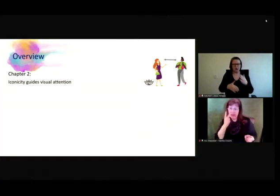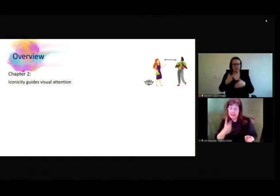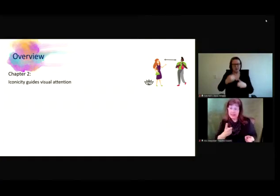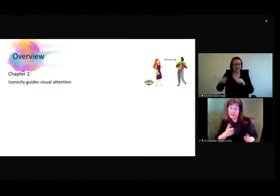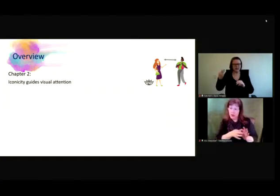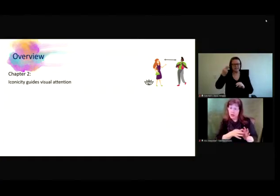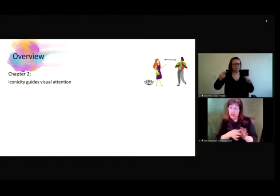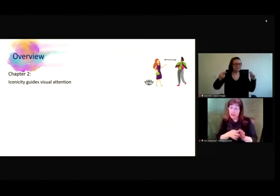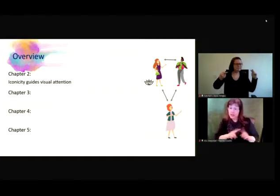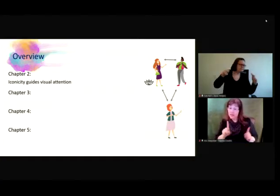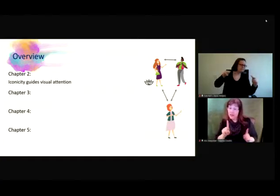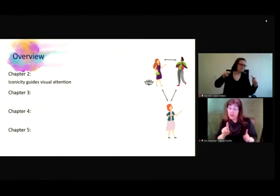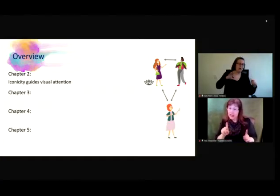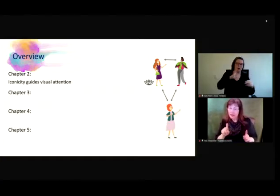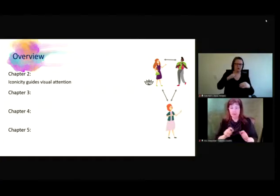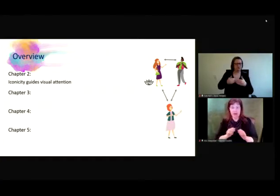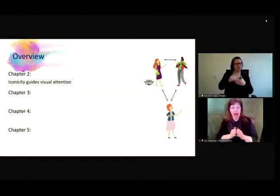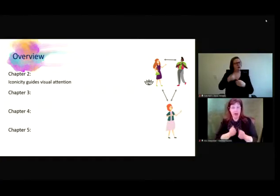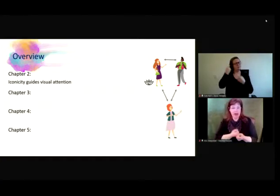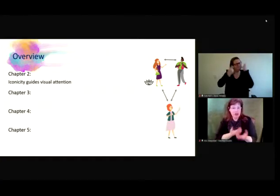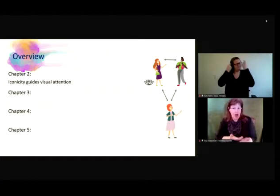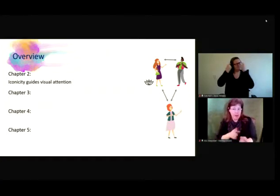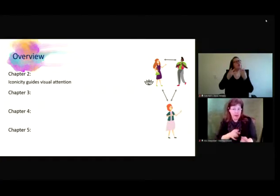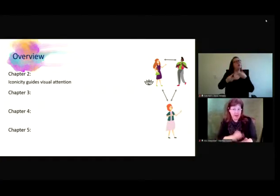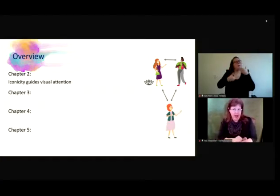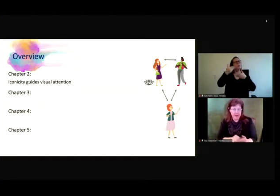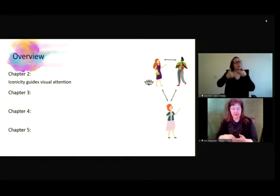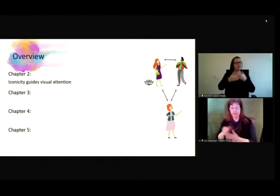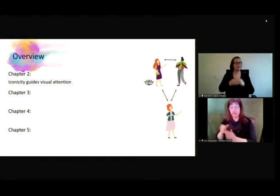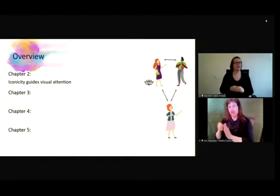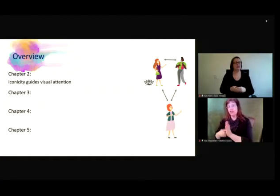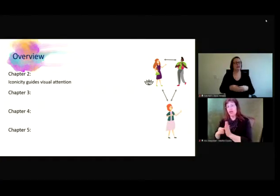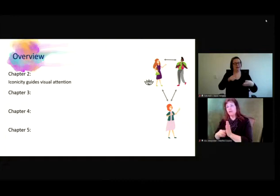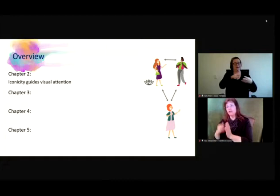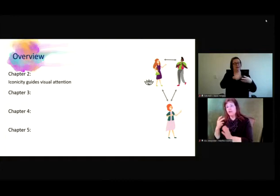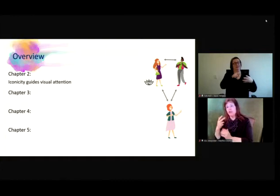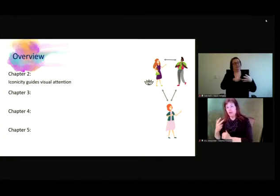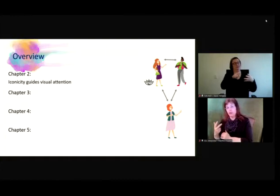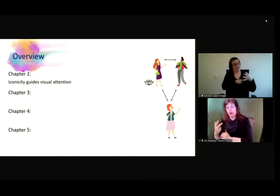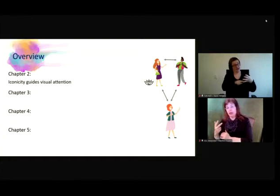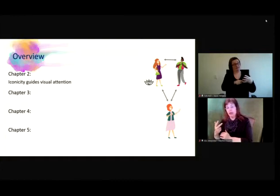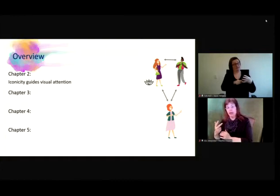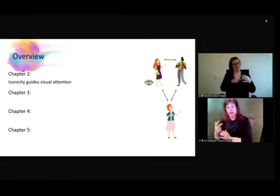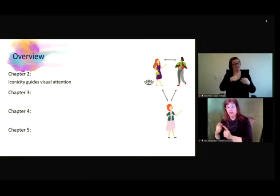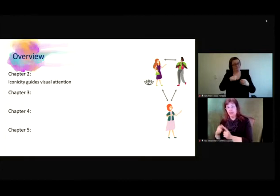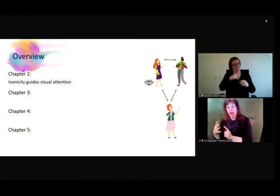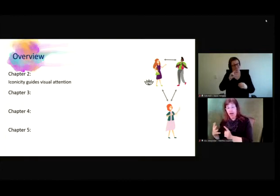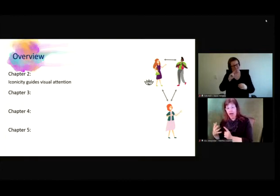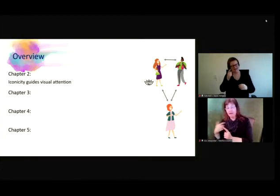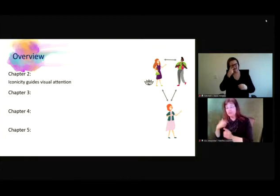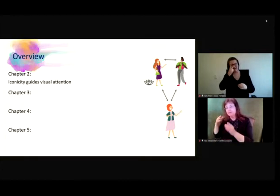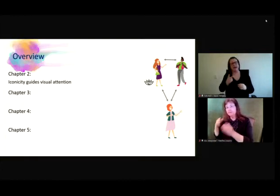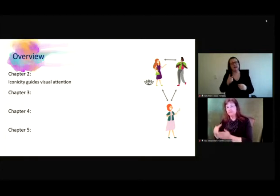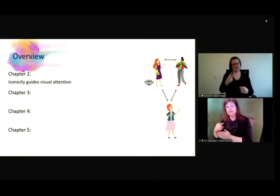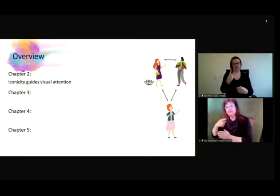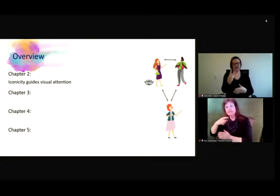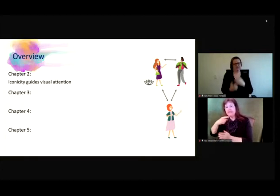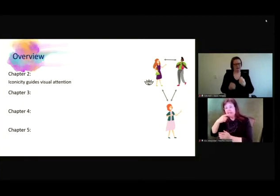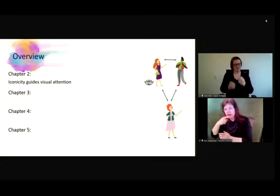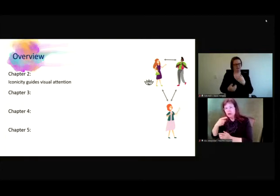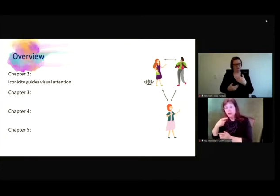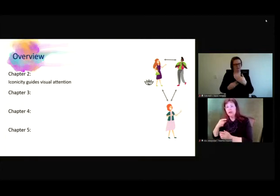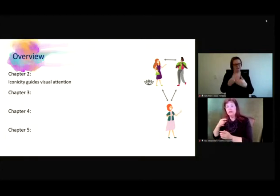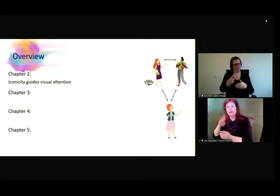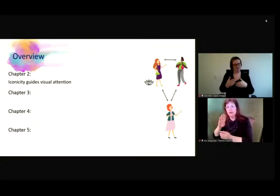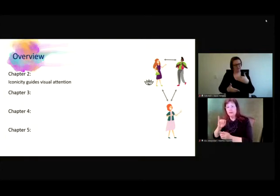it. In Chapter 3 to 5, I looked at hearing bimodal bilinguals and compared their picture descriptions and/or